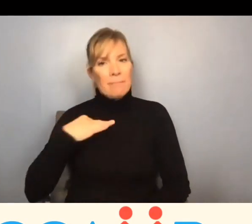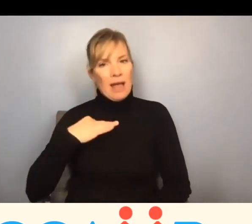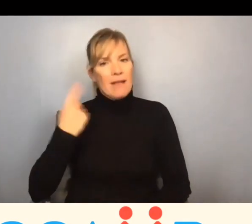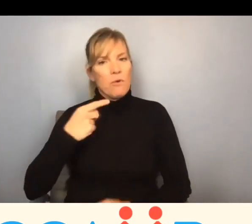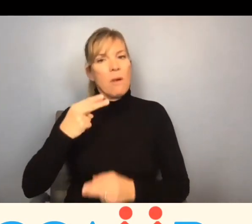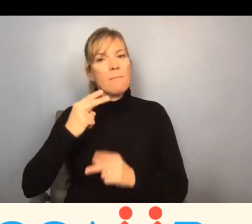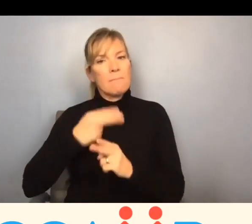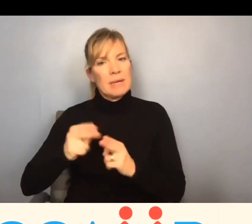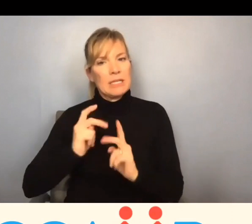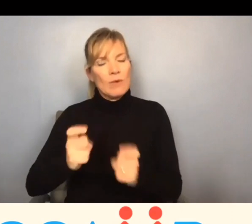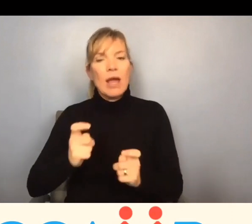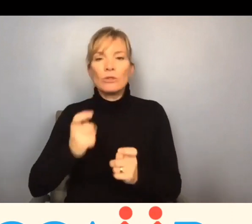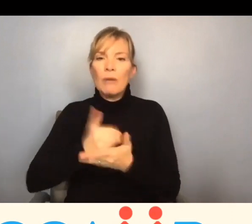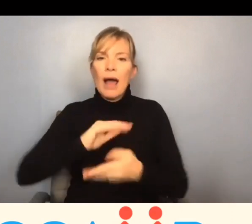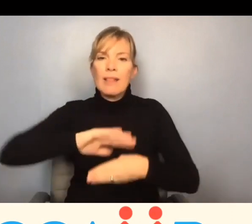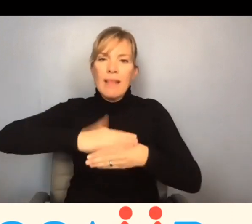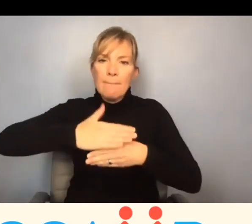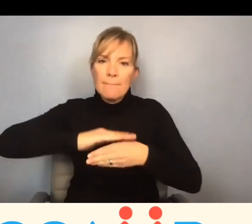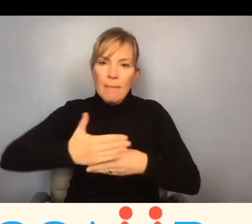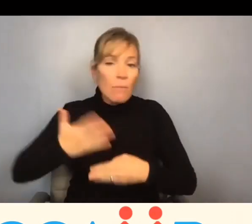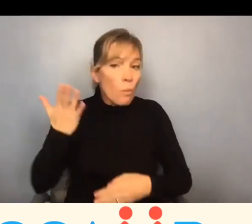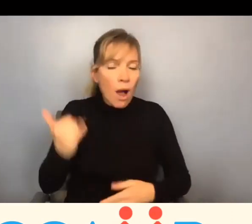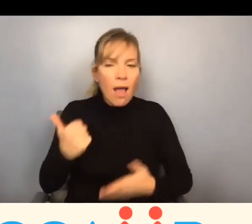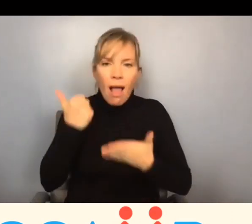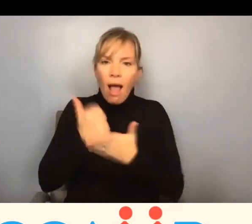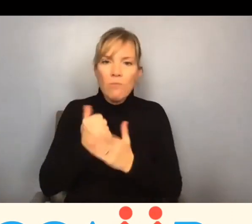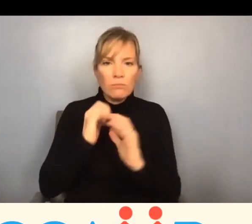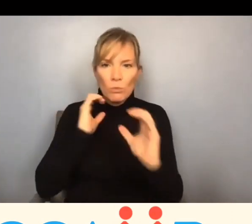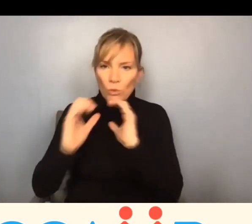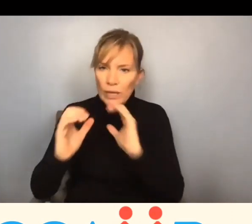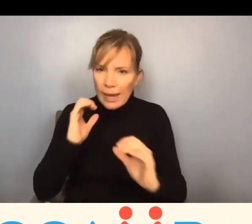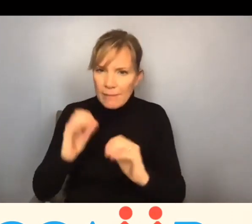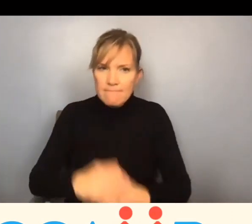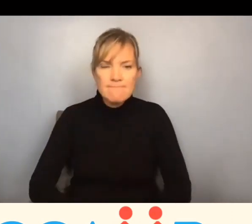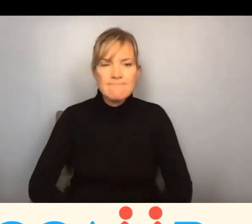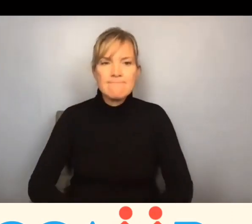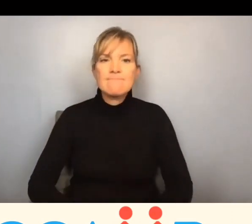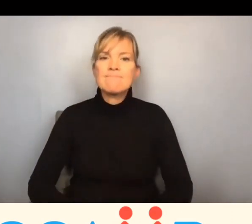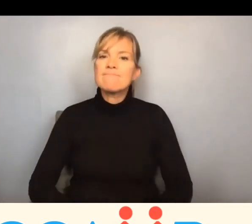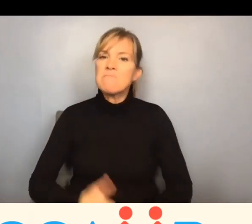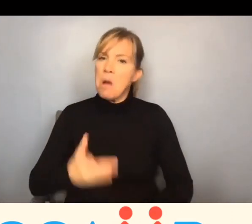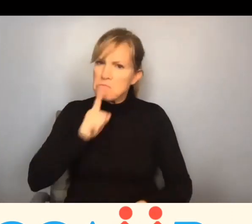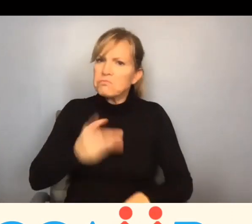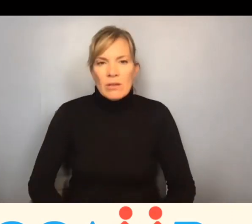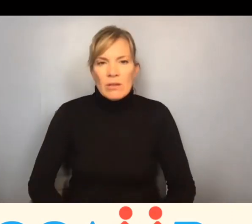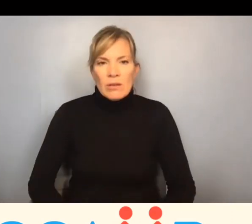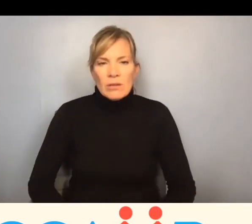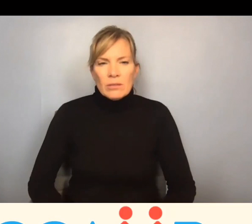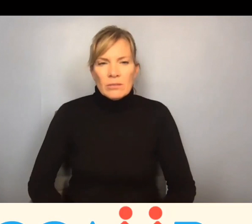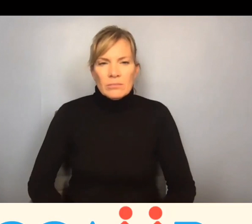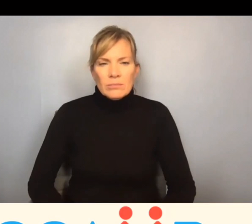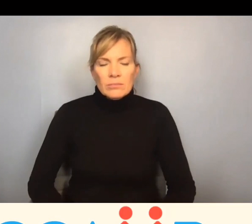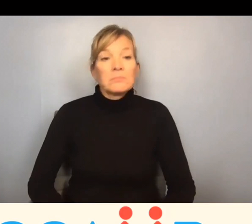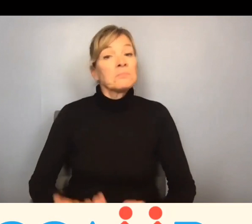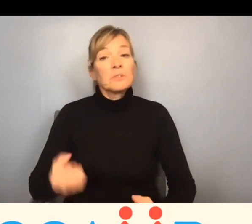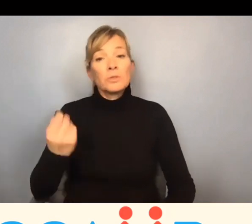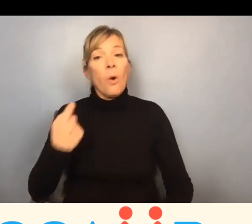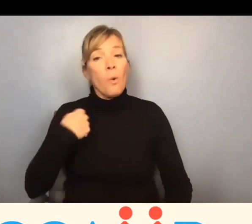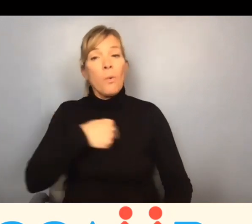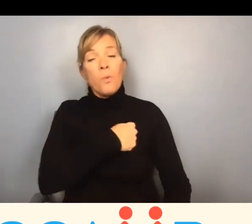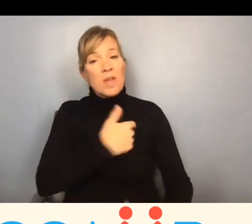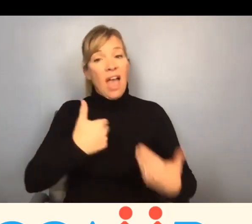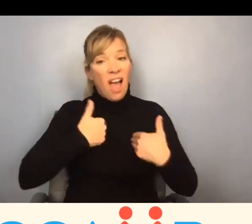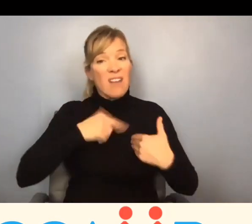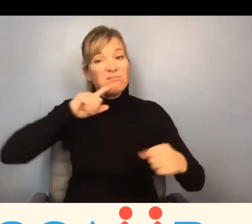grant to purchase a laptop that would help him communicate and increase his social network and contact. So we have in